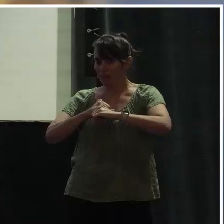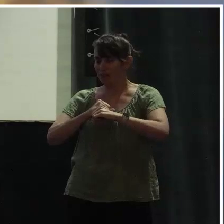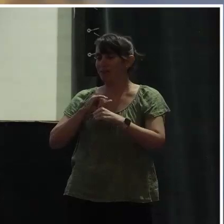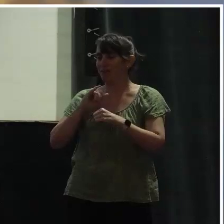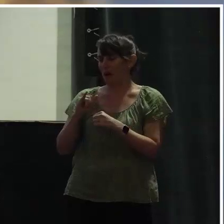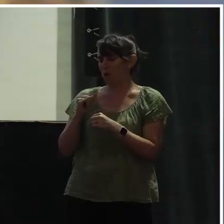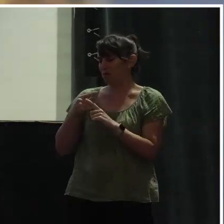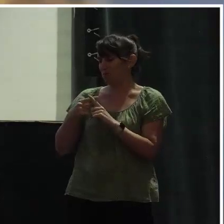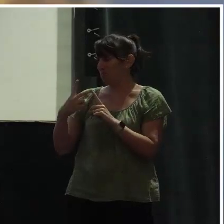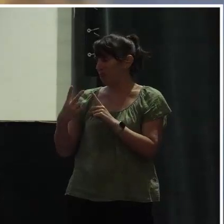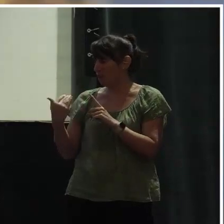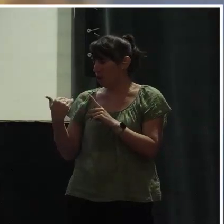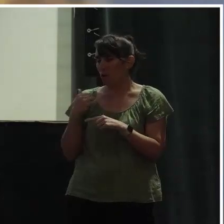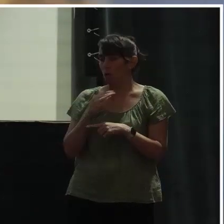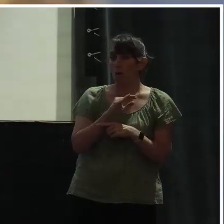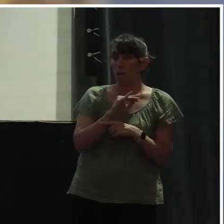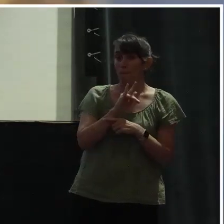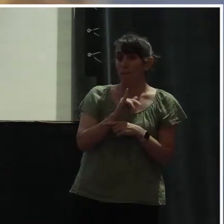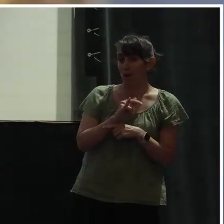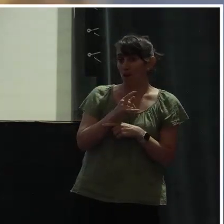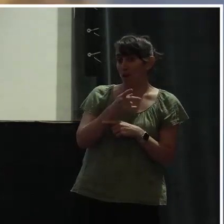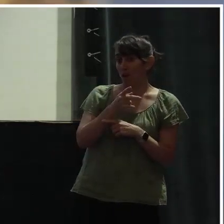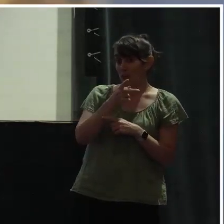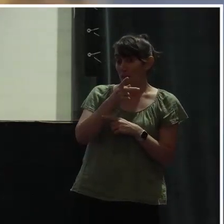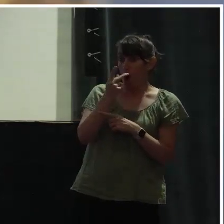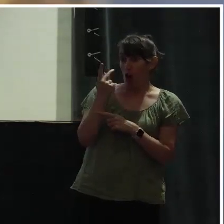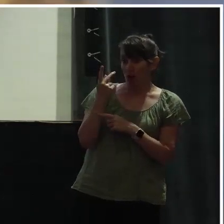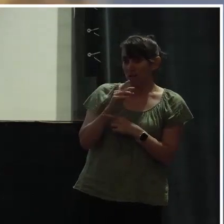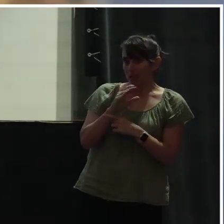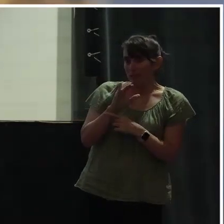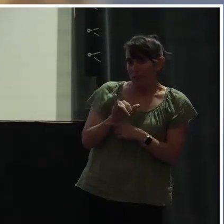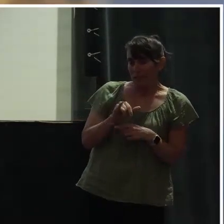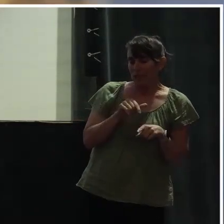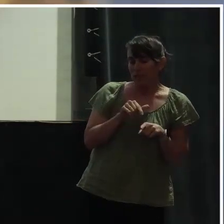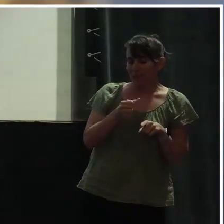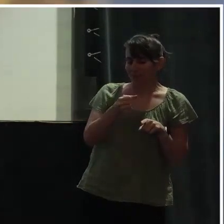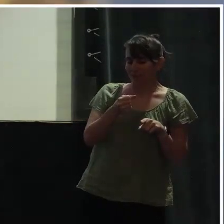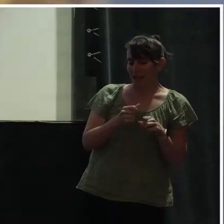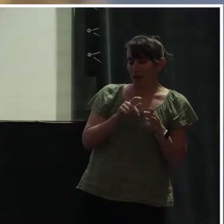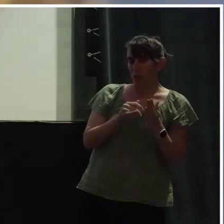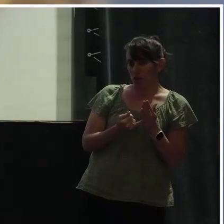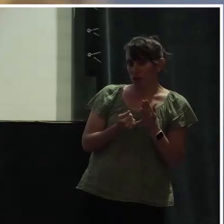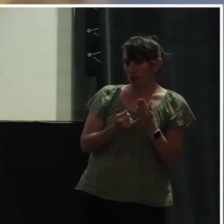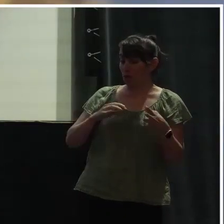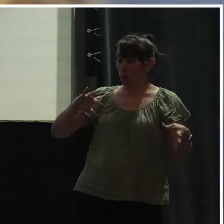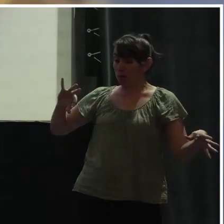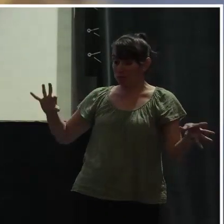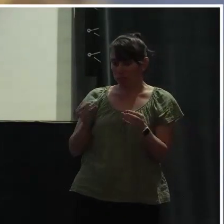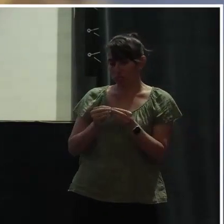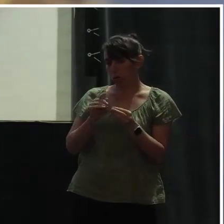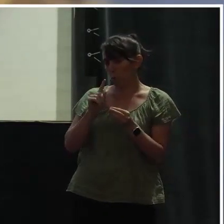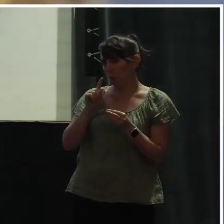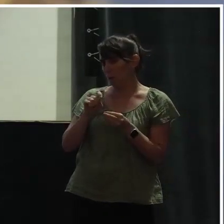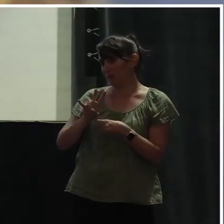Battery Coastal Resilience, and obviously the work that the authority has done on the South project. So once again, $1.7 billion